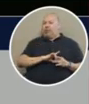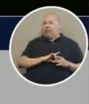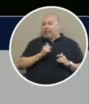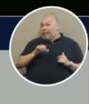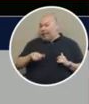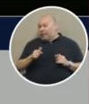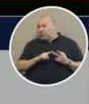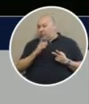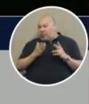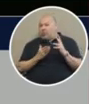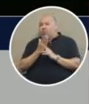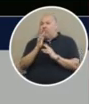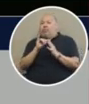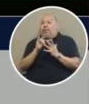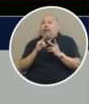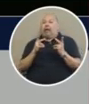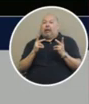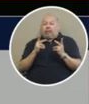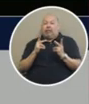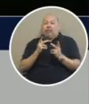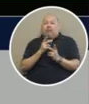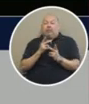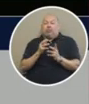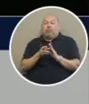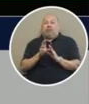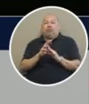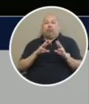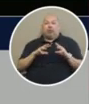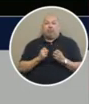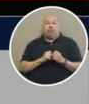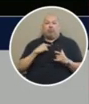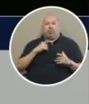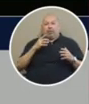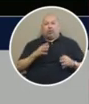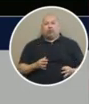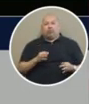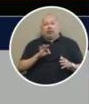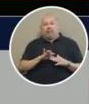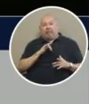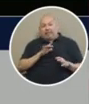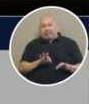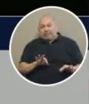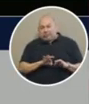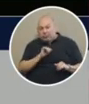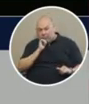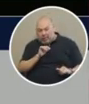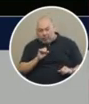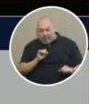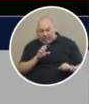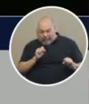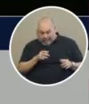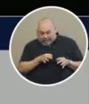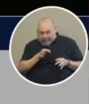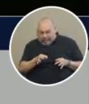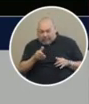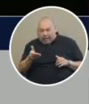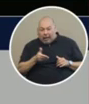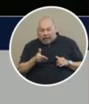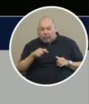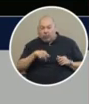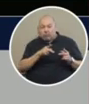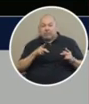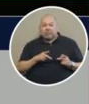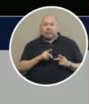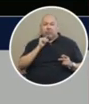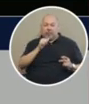Anything else is going through that position review committee, as I mentioned, and it's being determined whether it's essential or not, whether we can delay the hiring for those